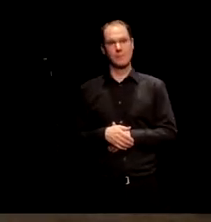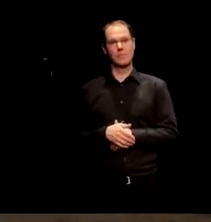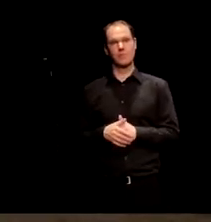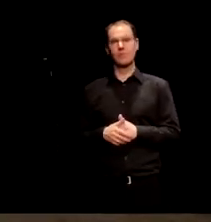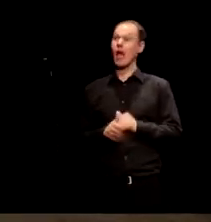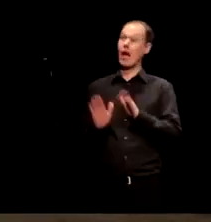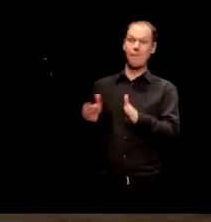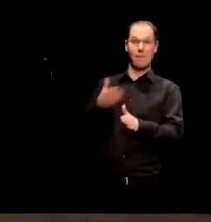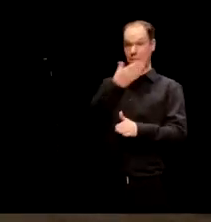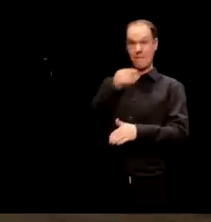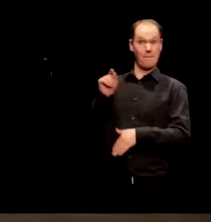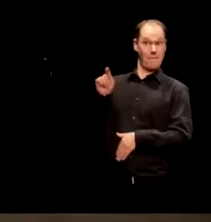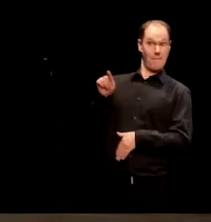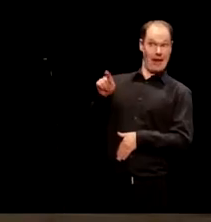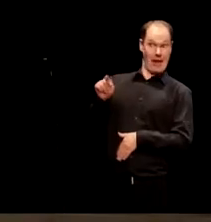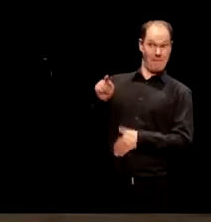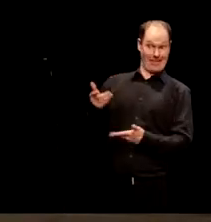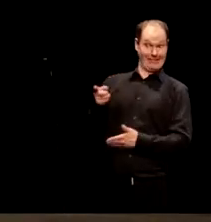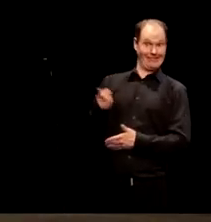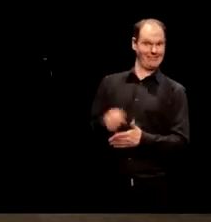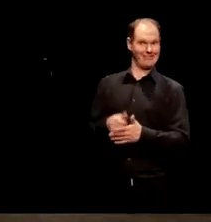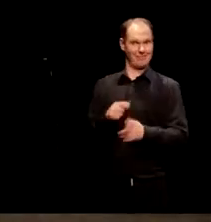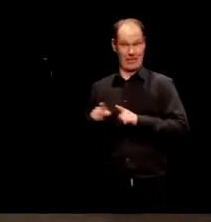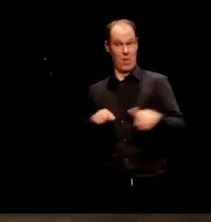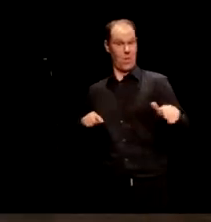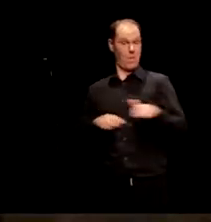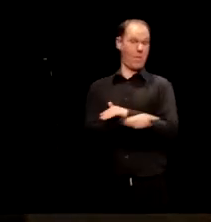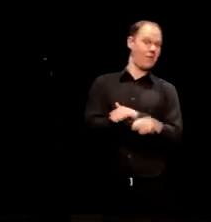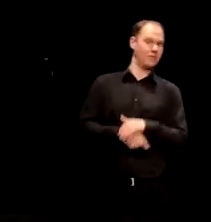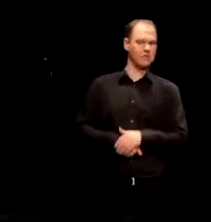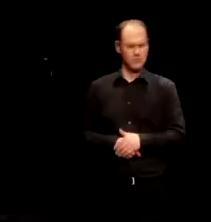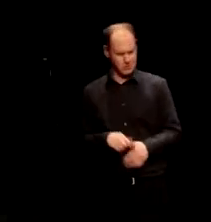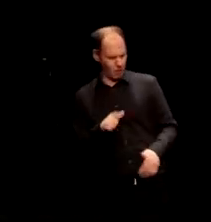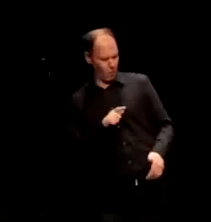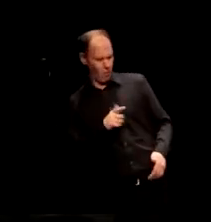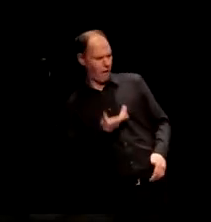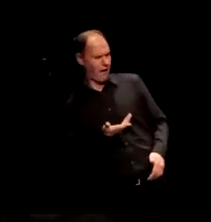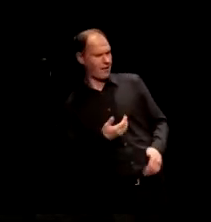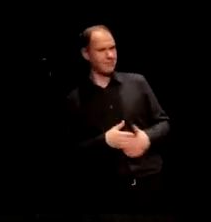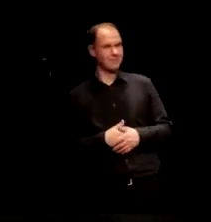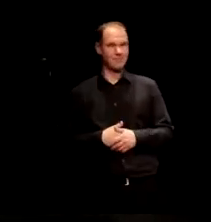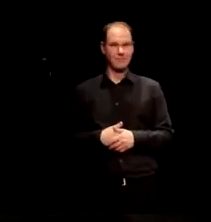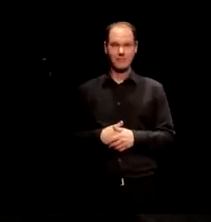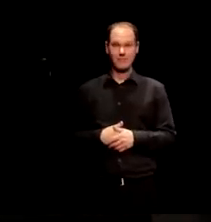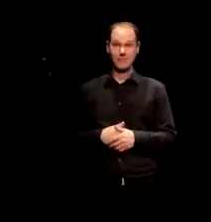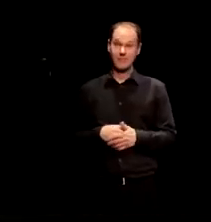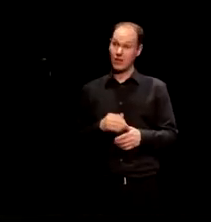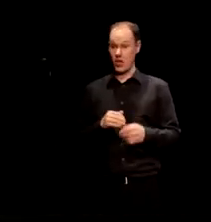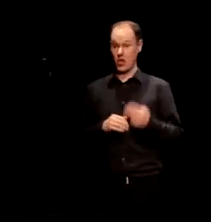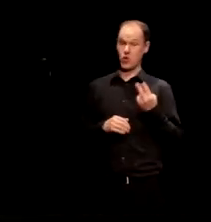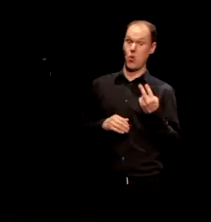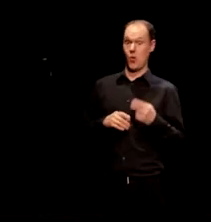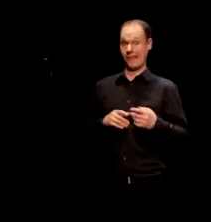That must be him. I better beat it. Why? To his company.